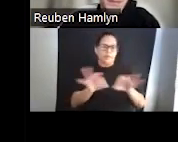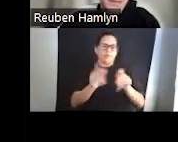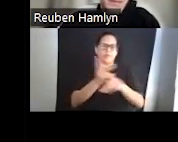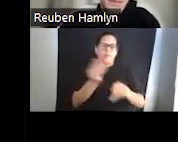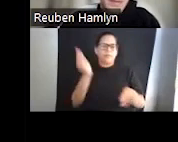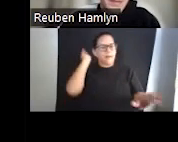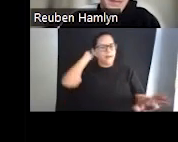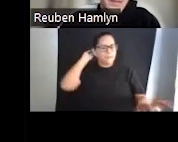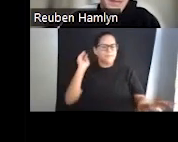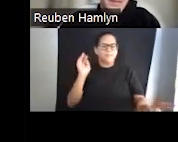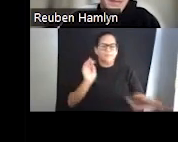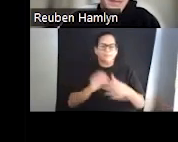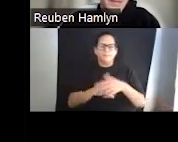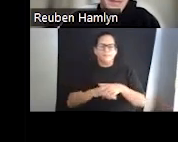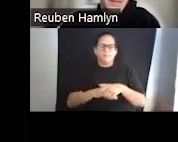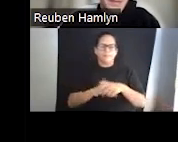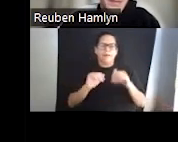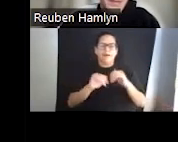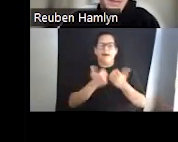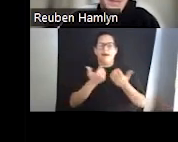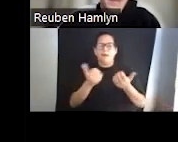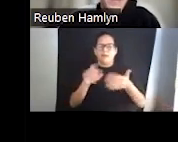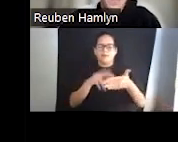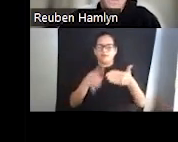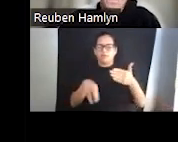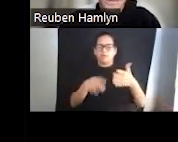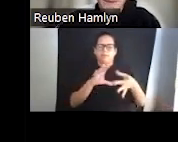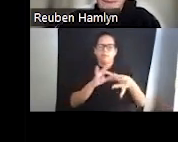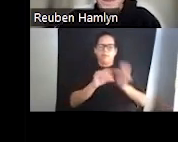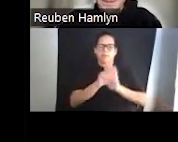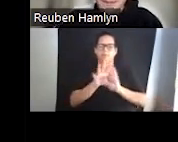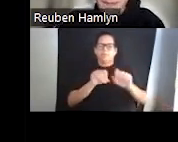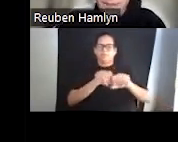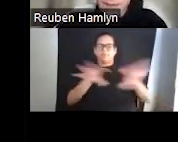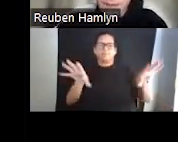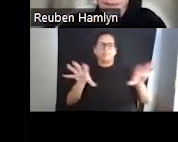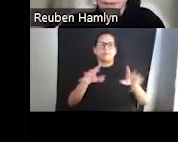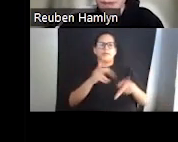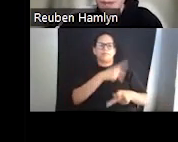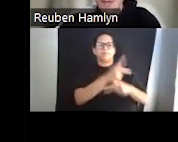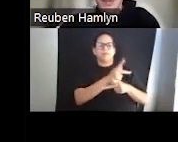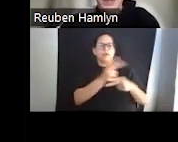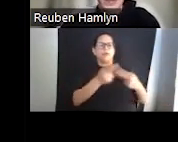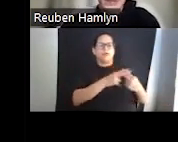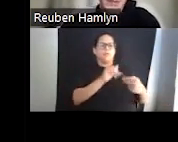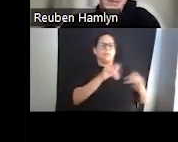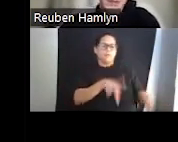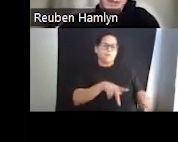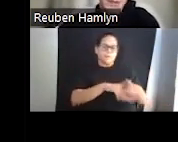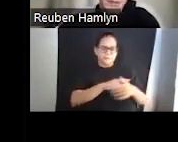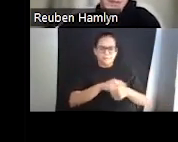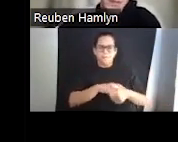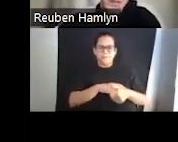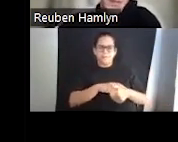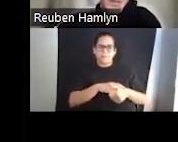mind. And how does the resulting footage preserve the dignity of the individual? As we know, some